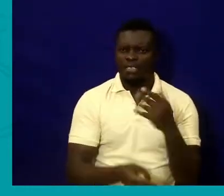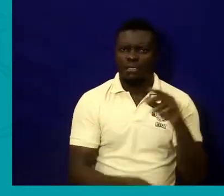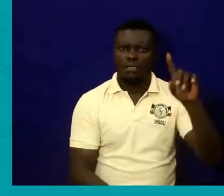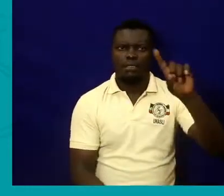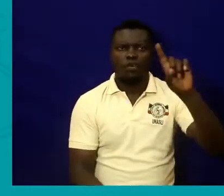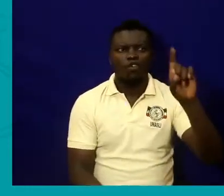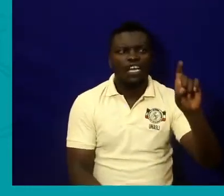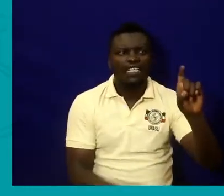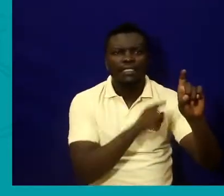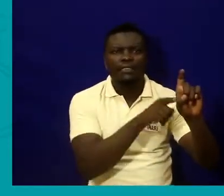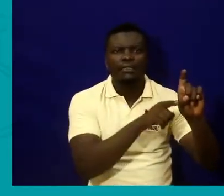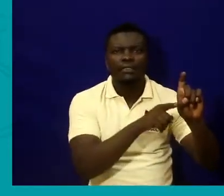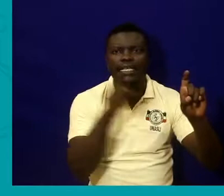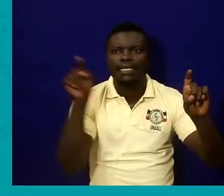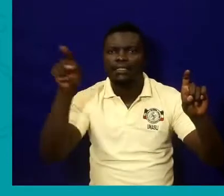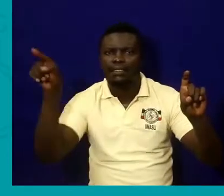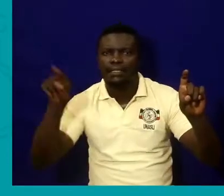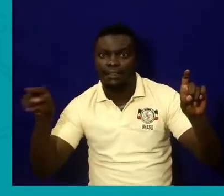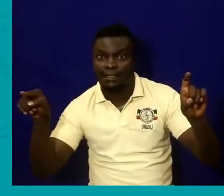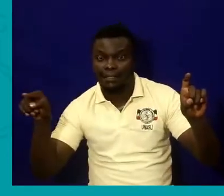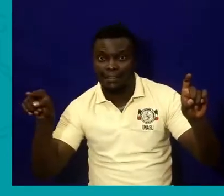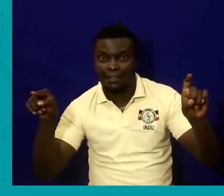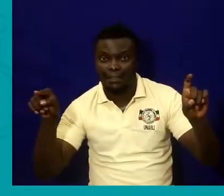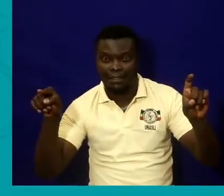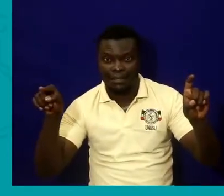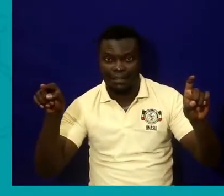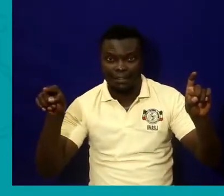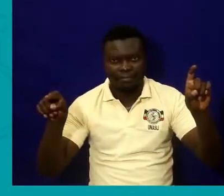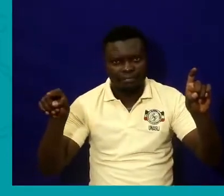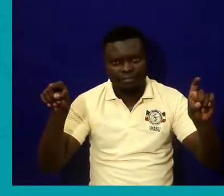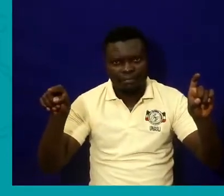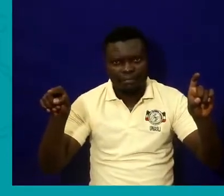So X and Z